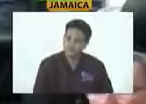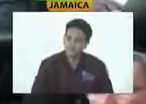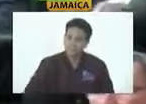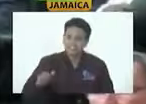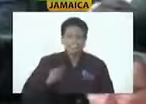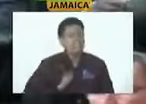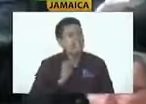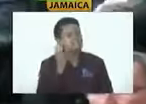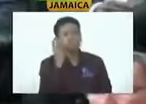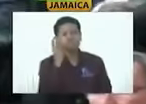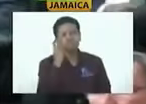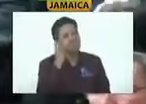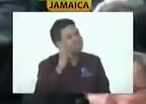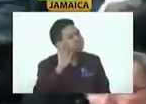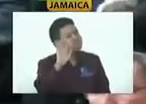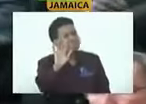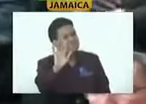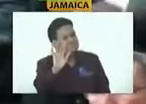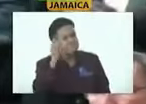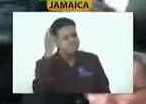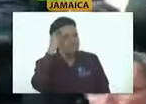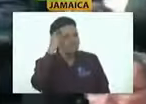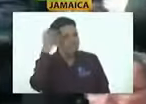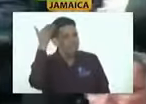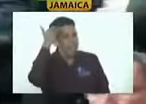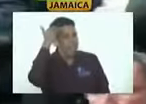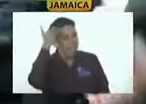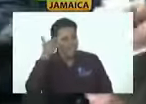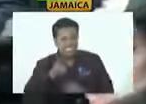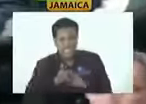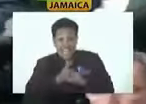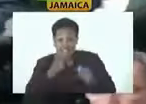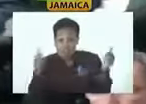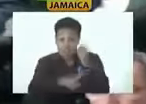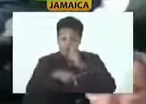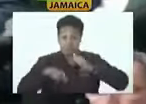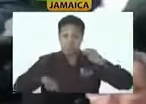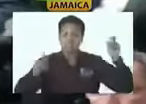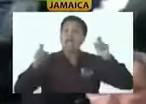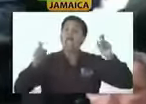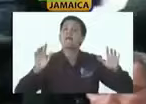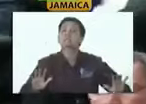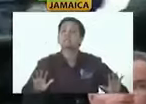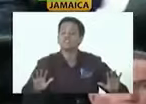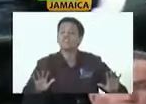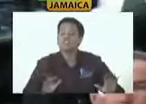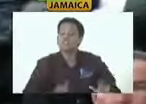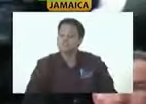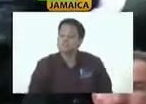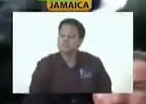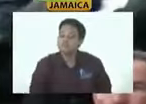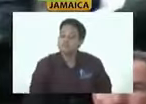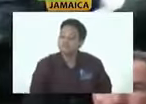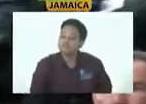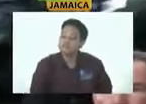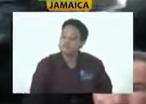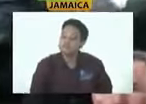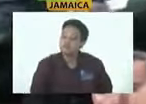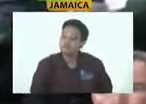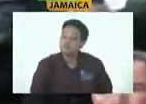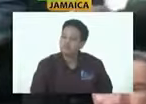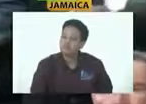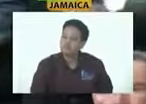I have no doubt in my mind that under this administration,